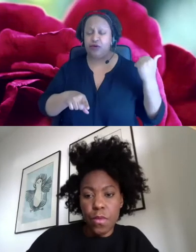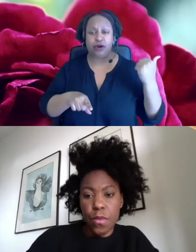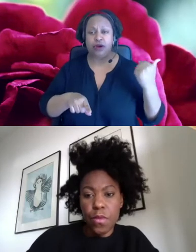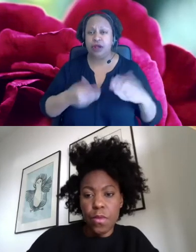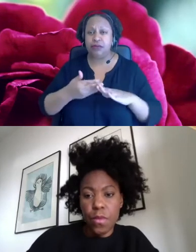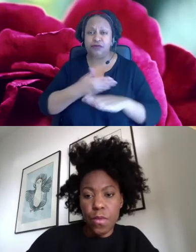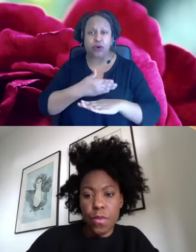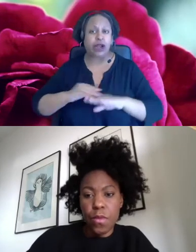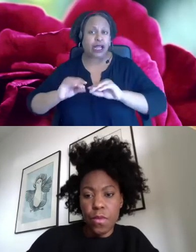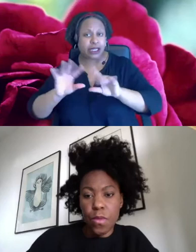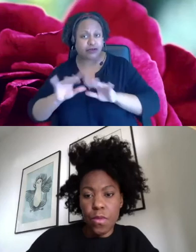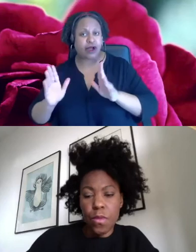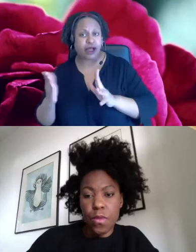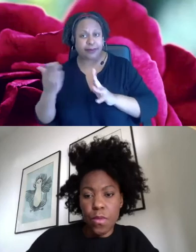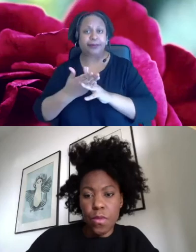this clarification.